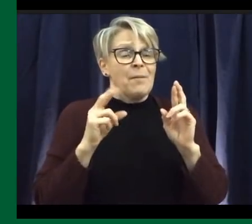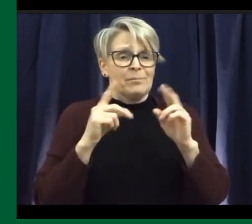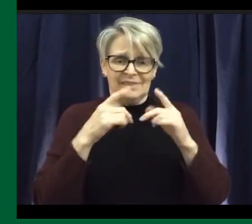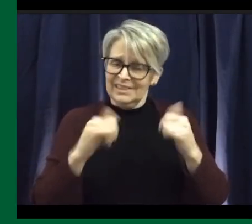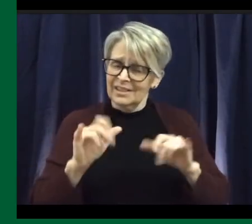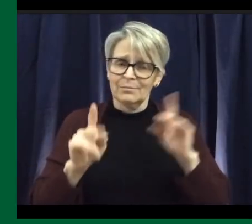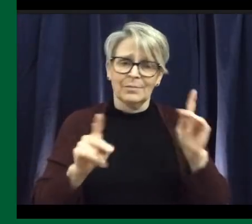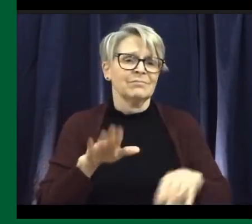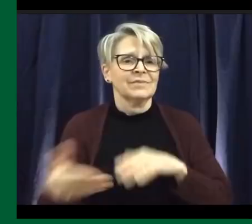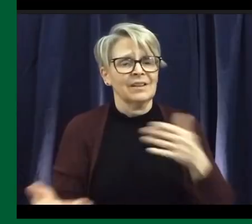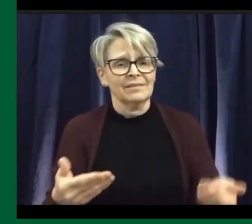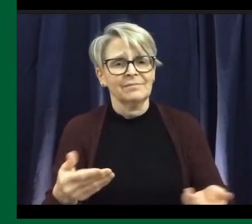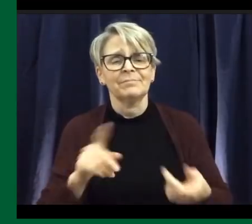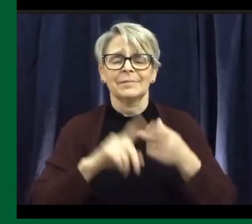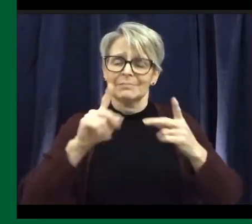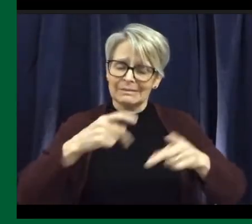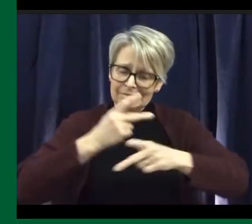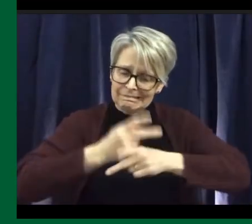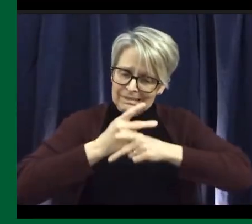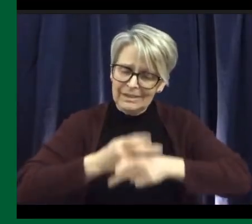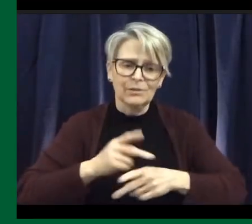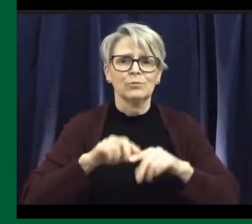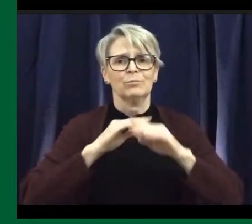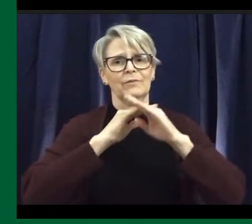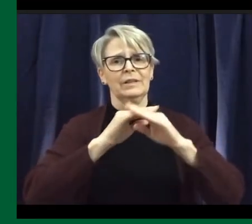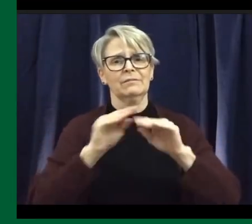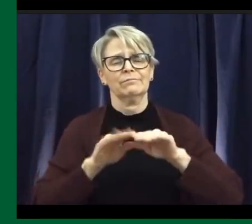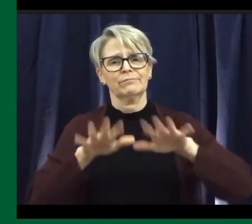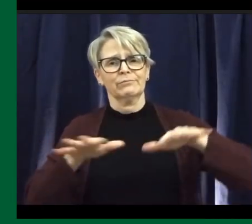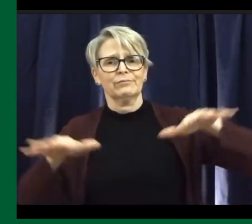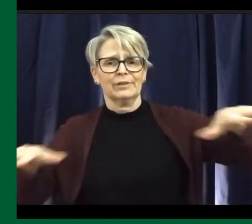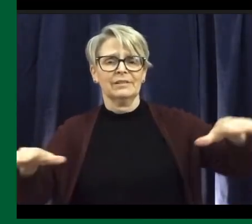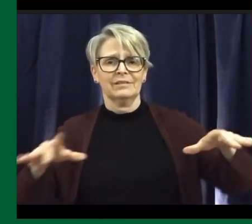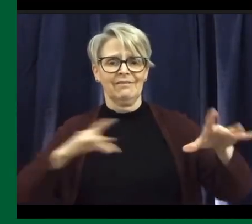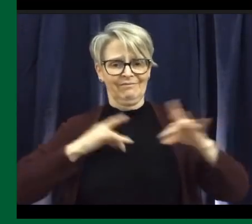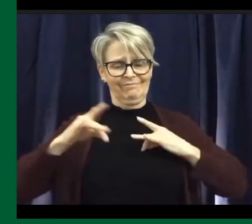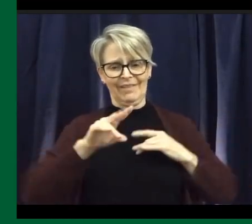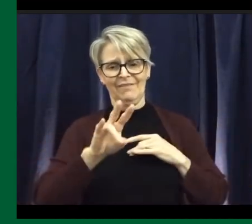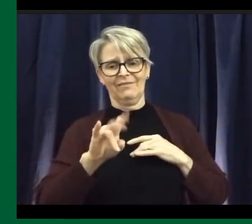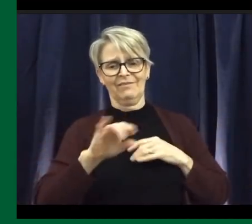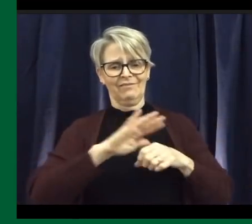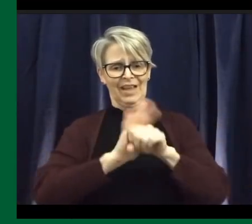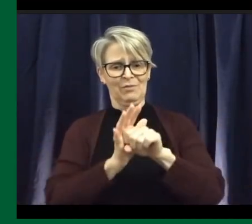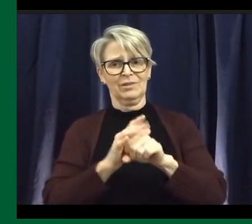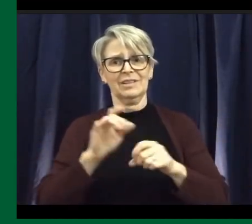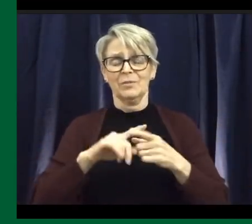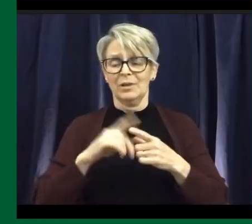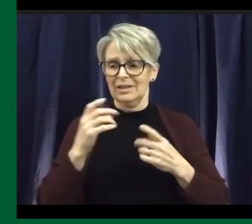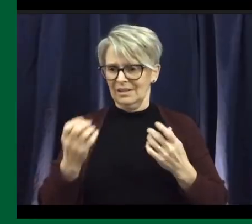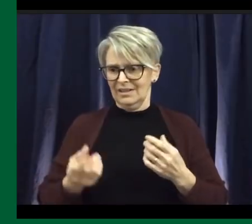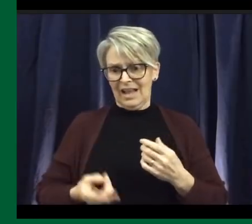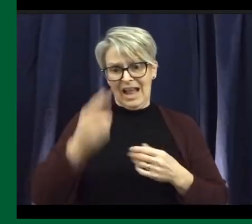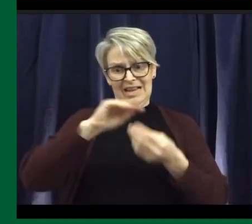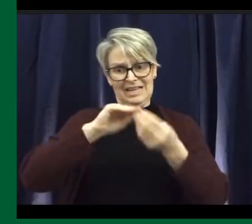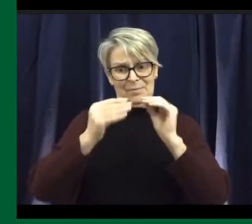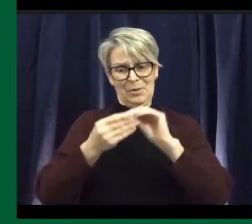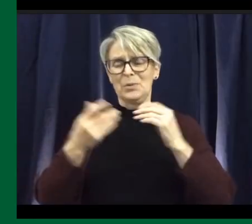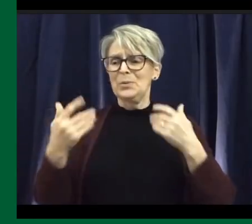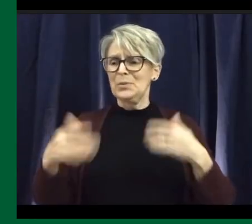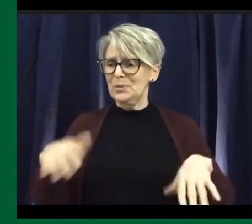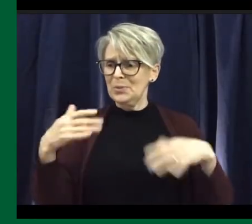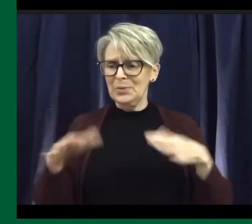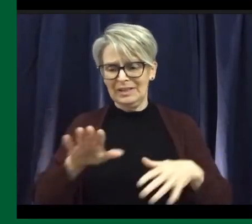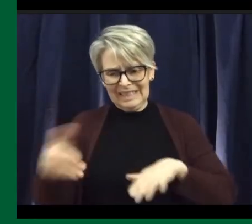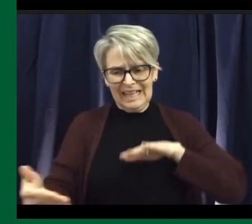necessary precautions against the spread of the virus. This high number of deaths of COVID in the last couple of months is having a large